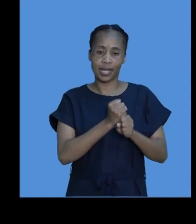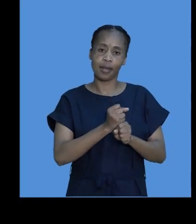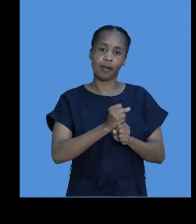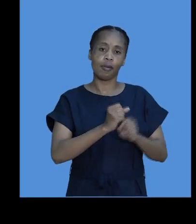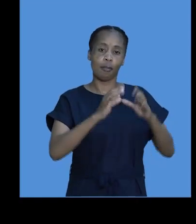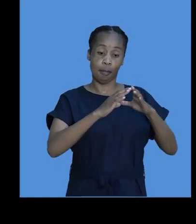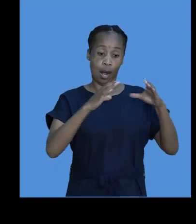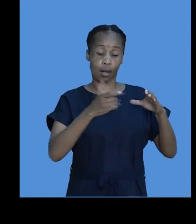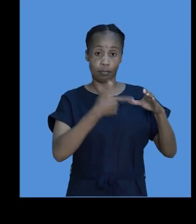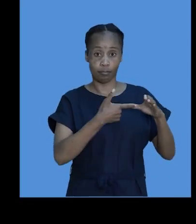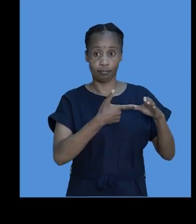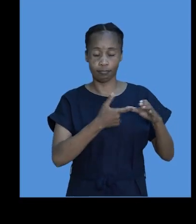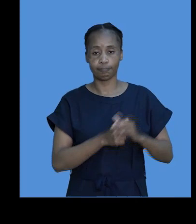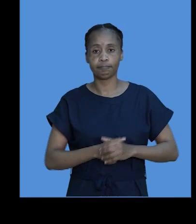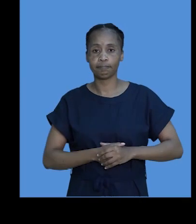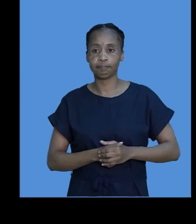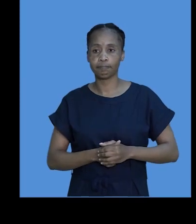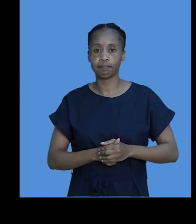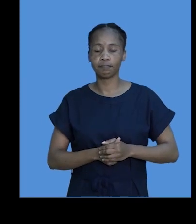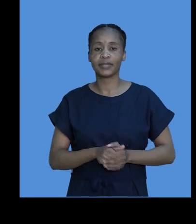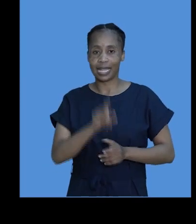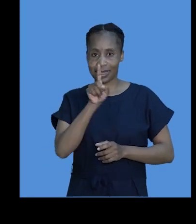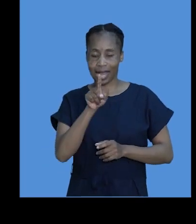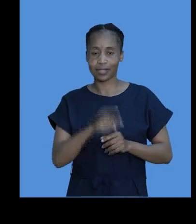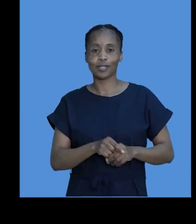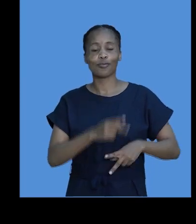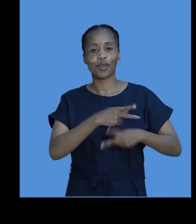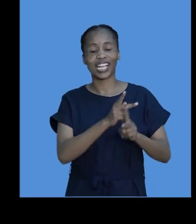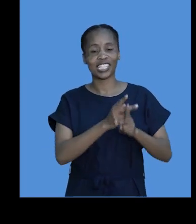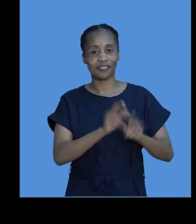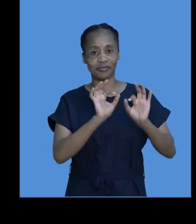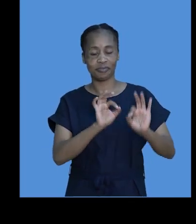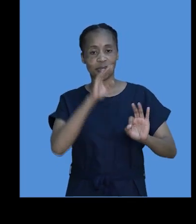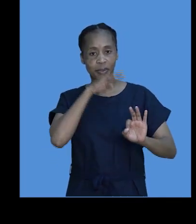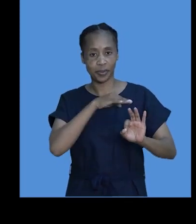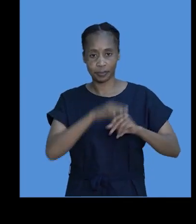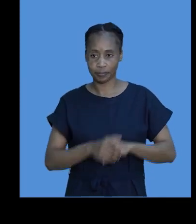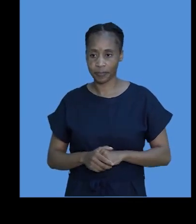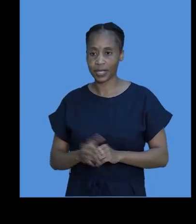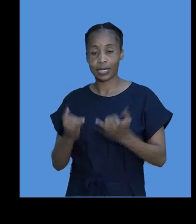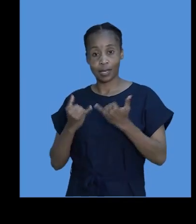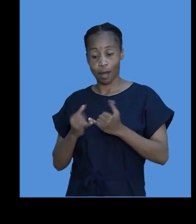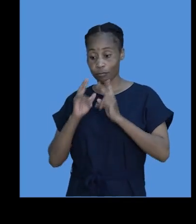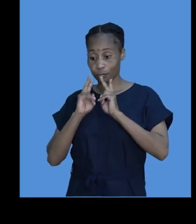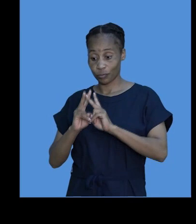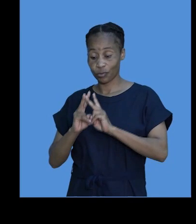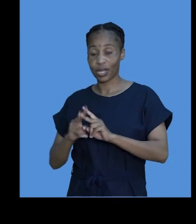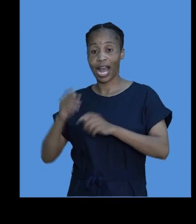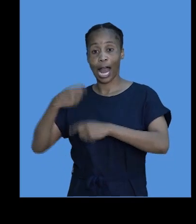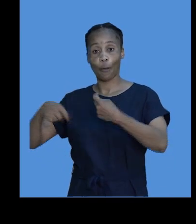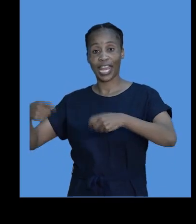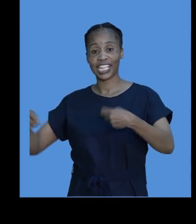the quantity of the goods that you are producing there. So that is productive inefficiency. Now let's go look at